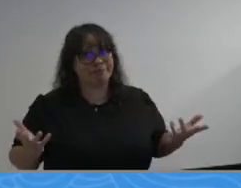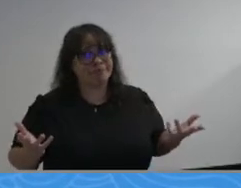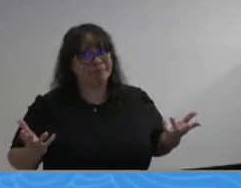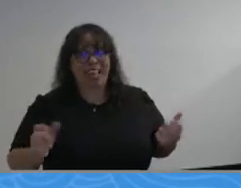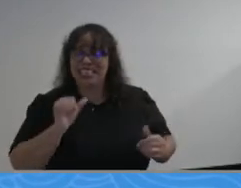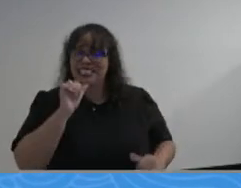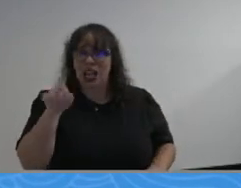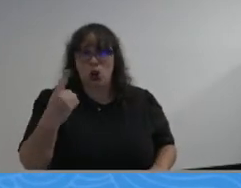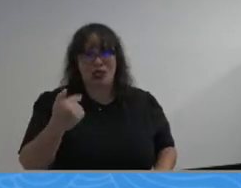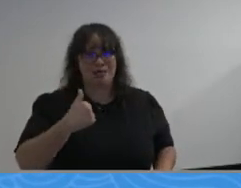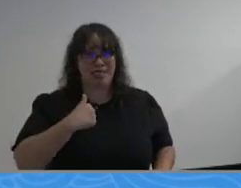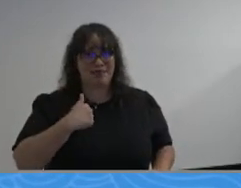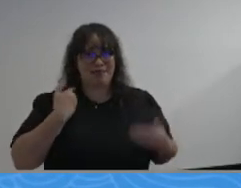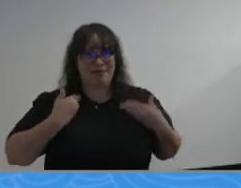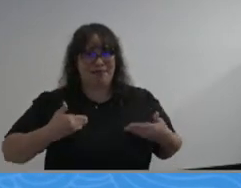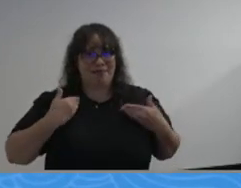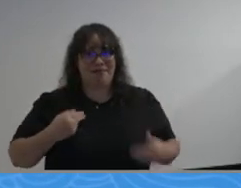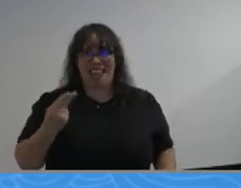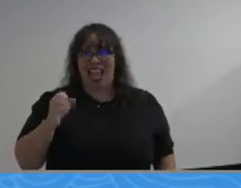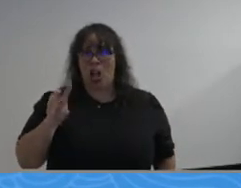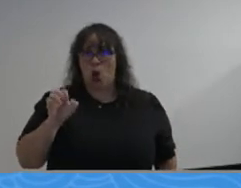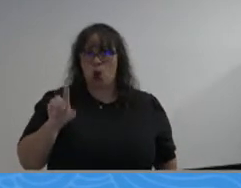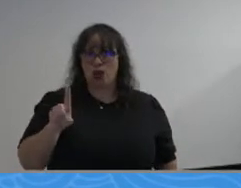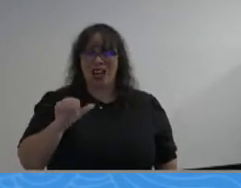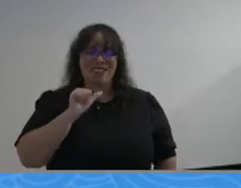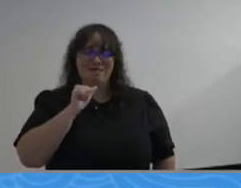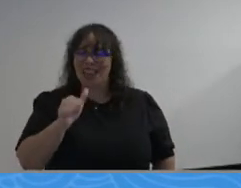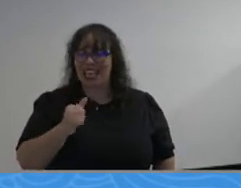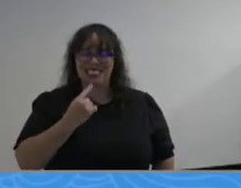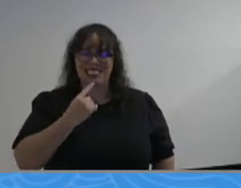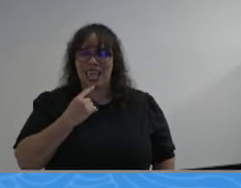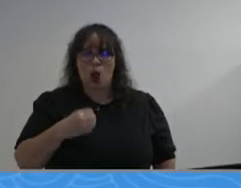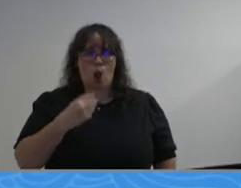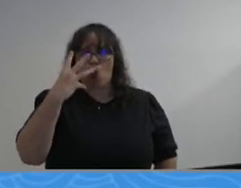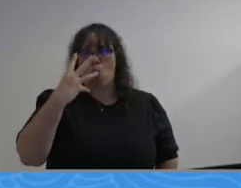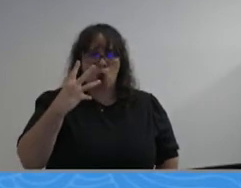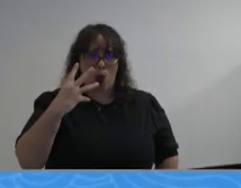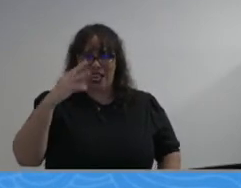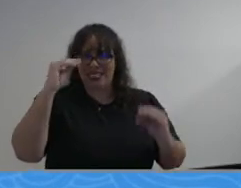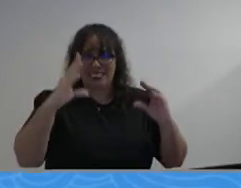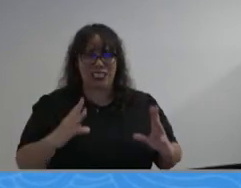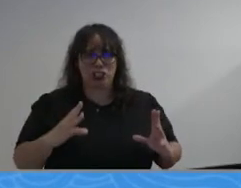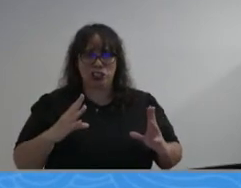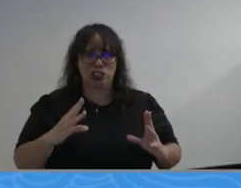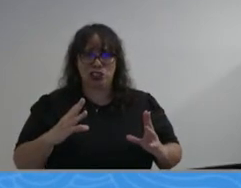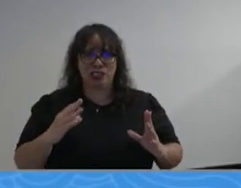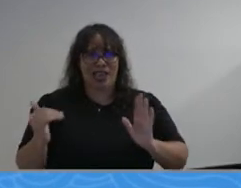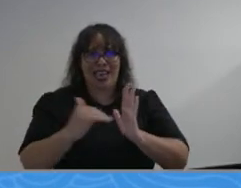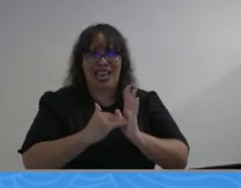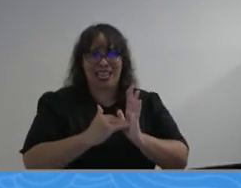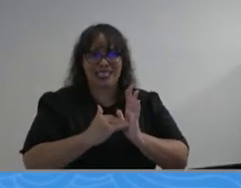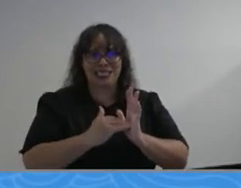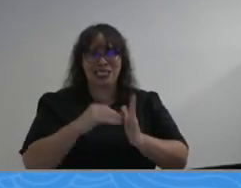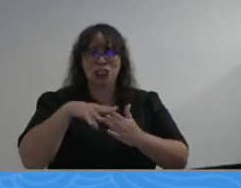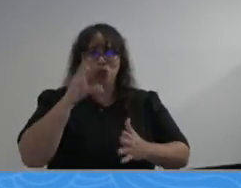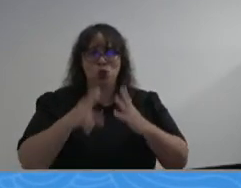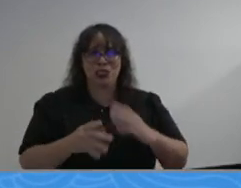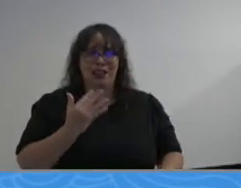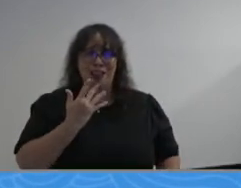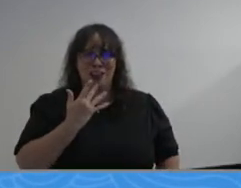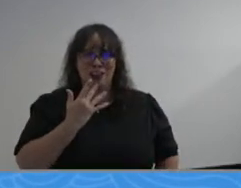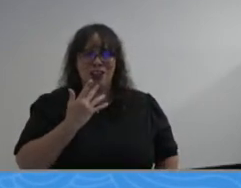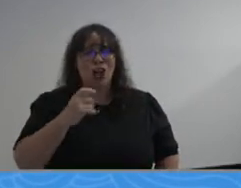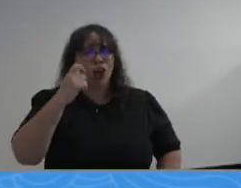just me, Tyrone Howard, talking about white teachers doing this to kids of color. Please let me be clear. Racism is not